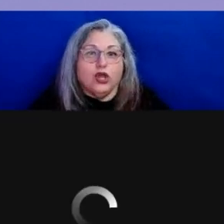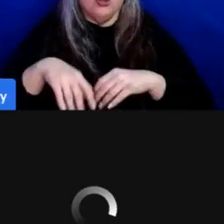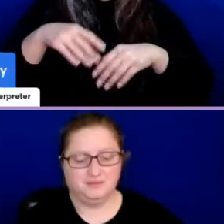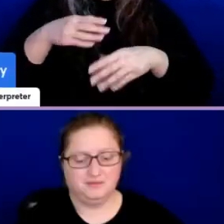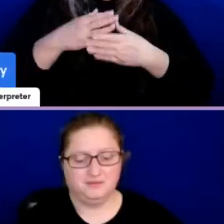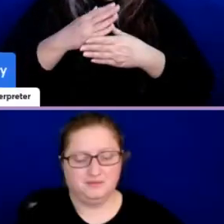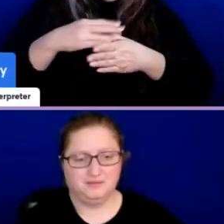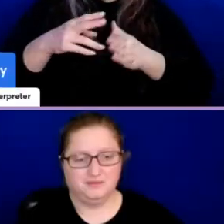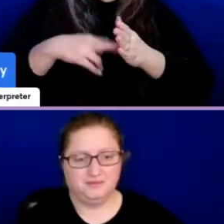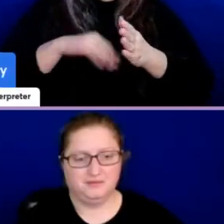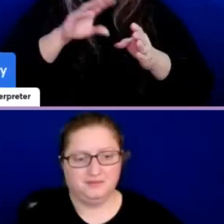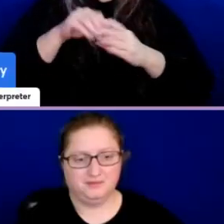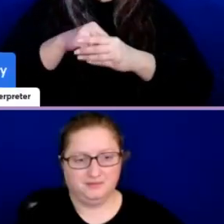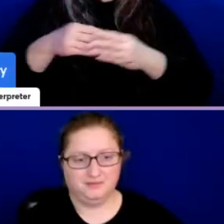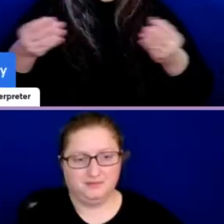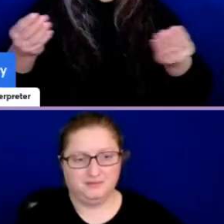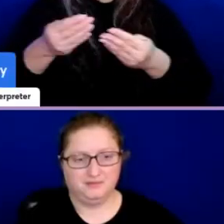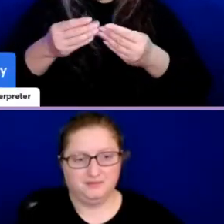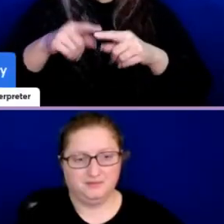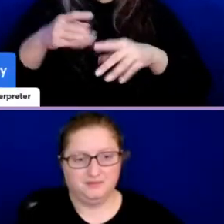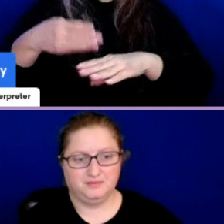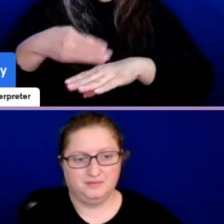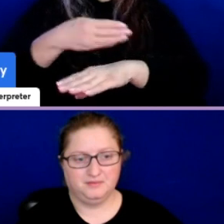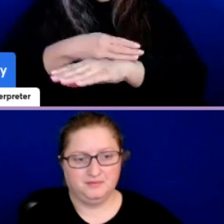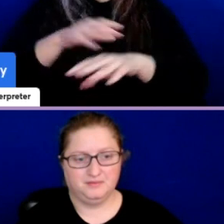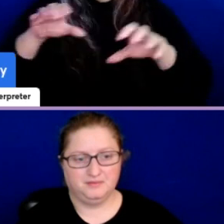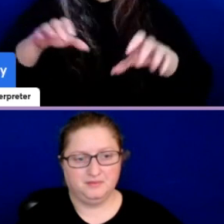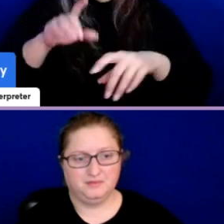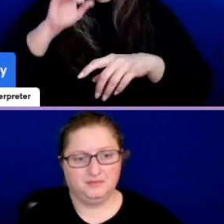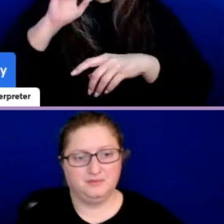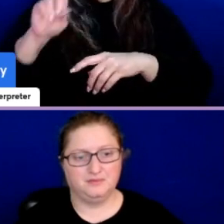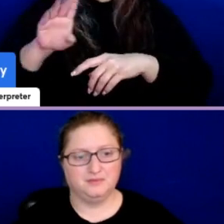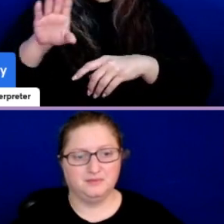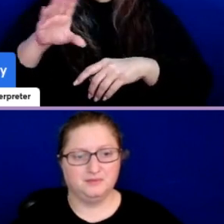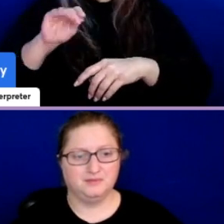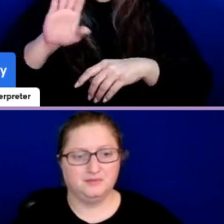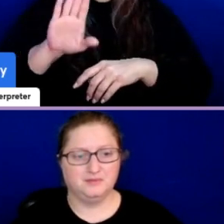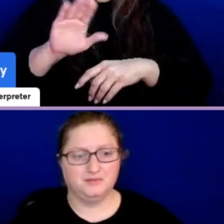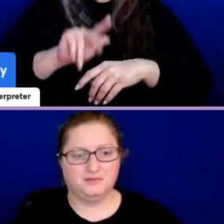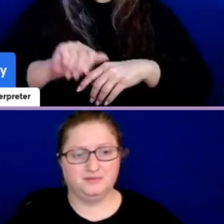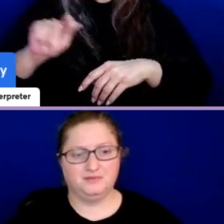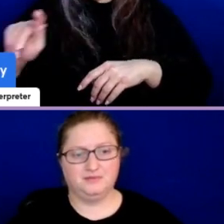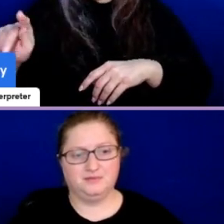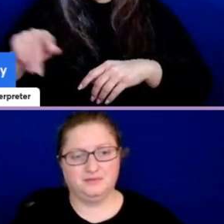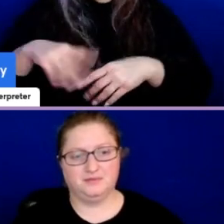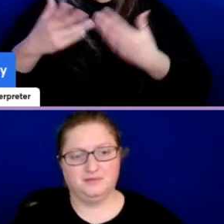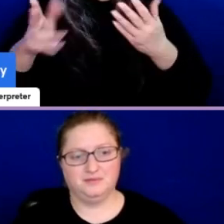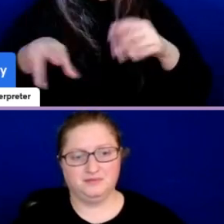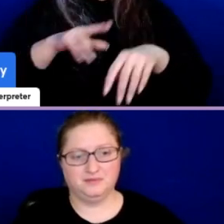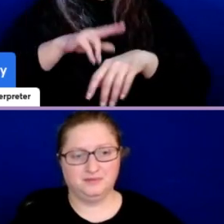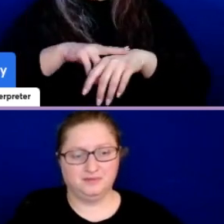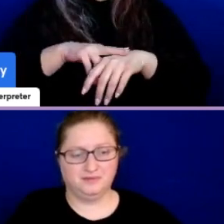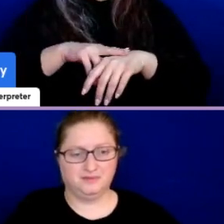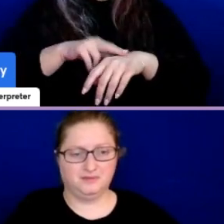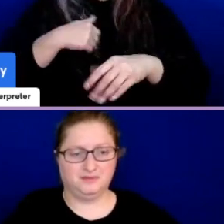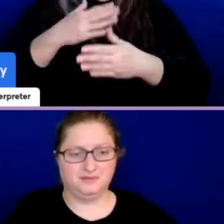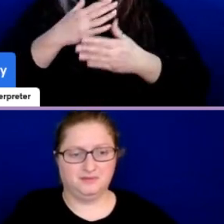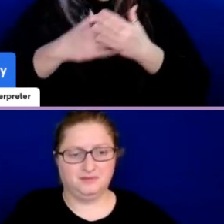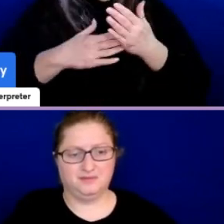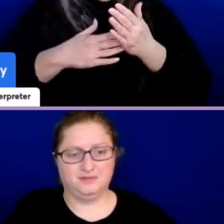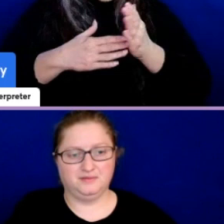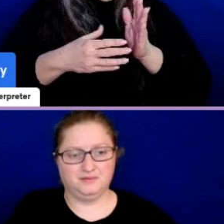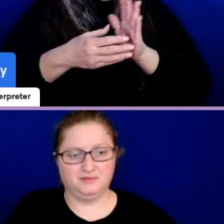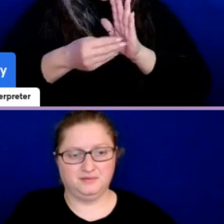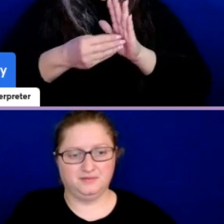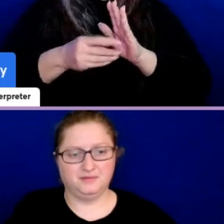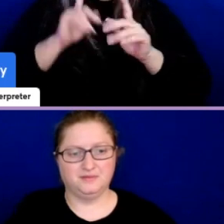transactions, improving the performance of the database and the application. So naturally, we have some read replicas deployed. The